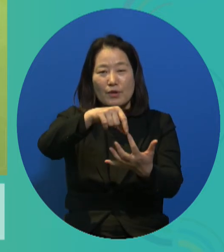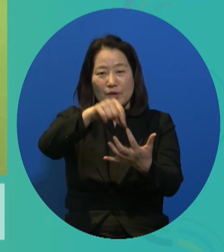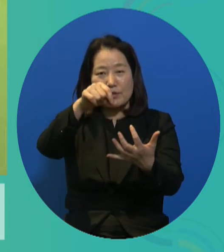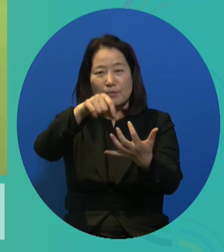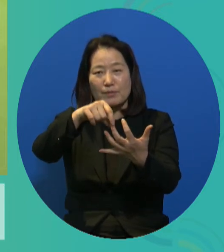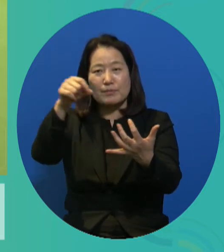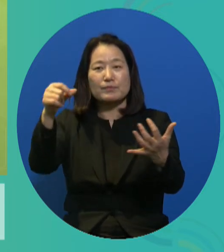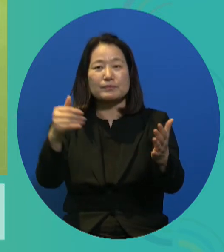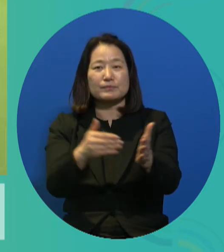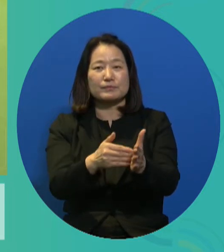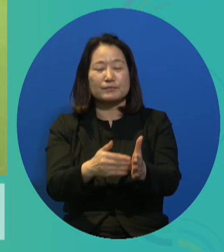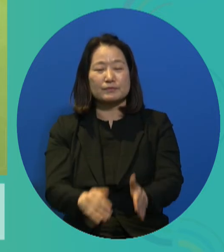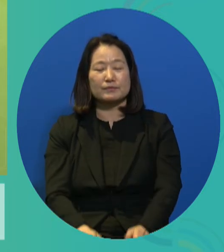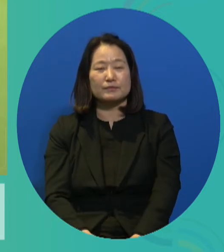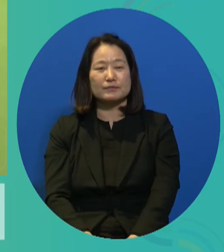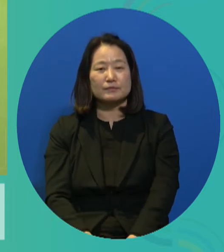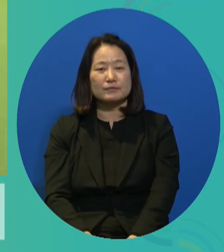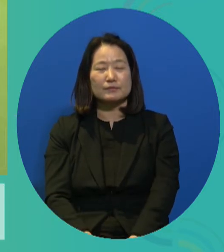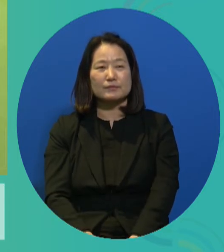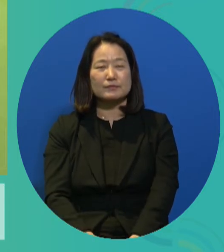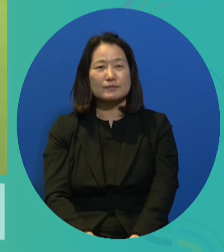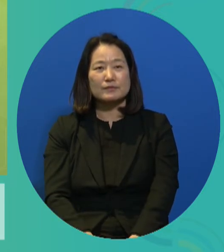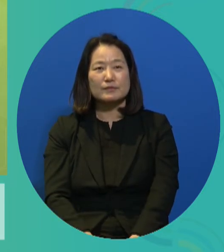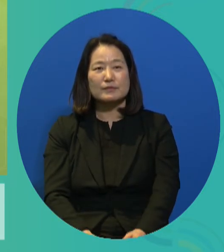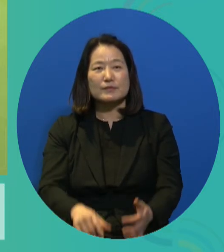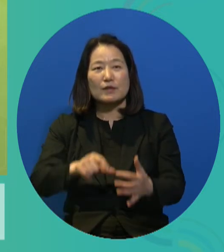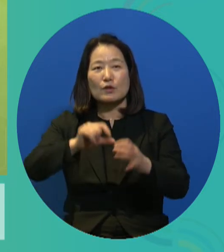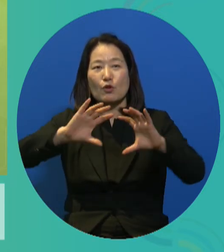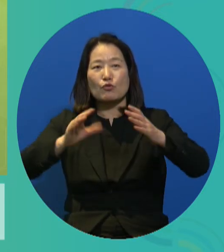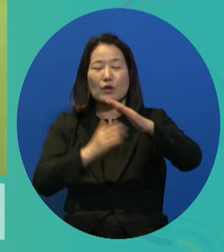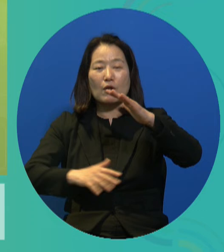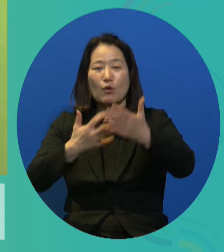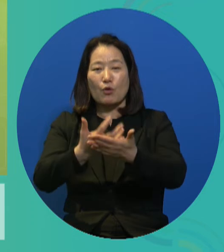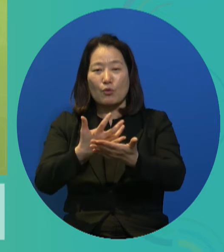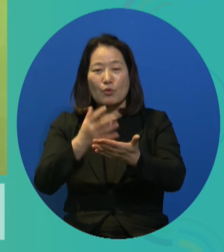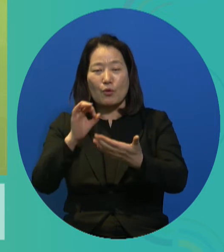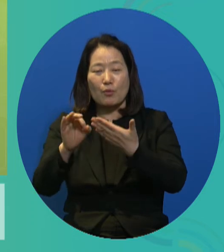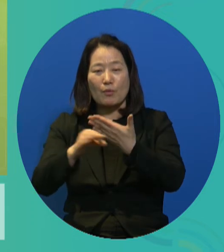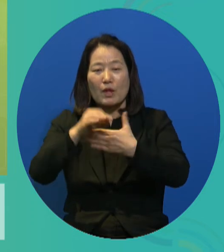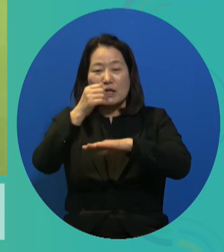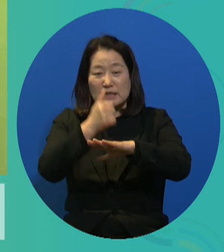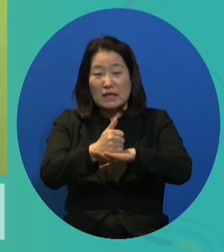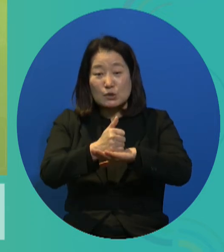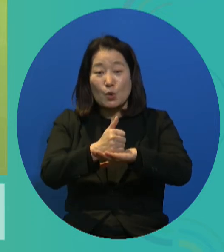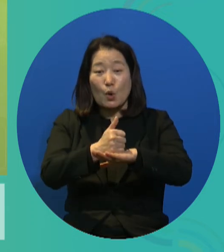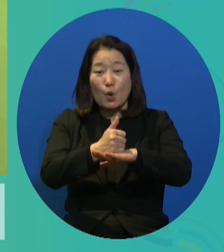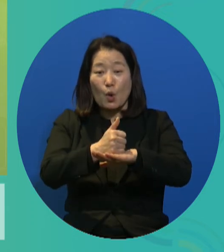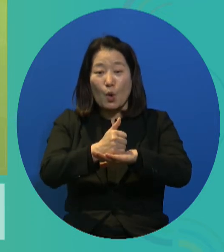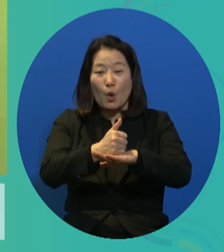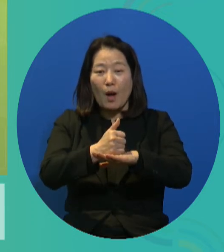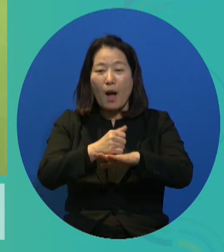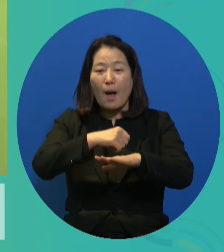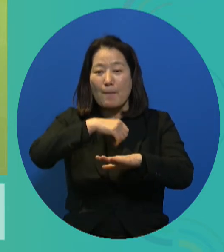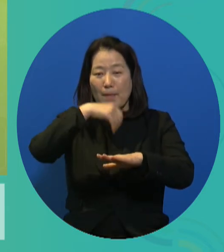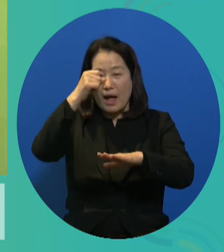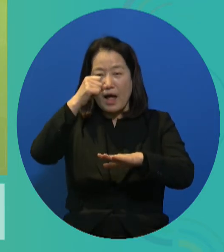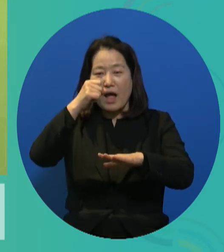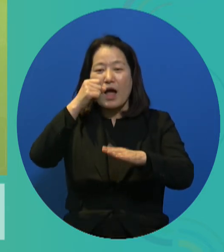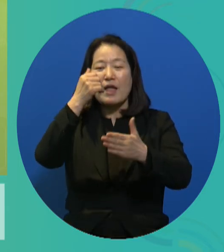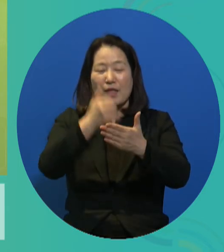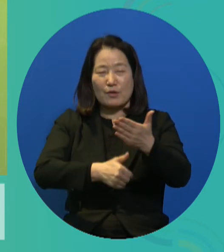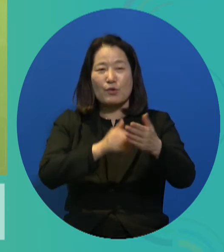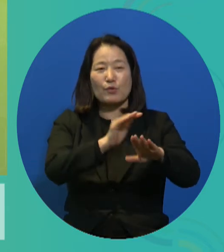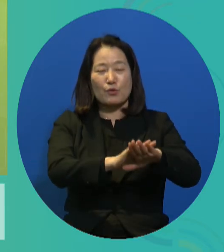has also been chosen. This has also been selected as well. As has been mentioned, the optional protocol right now, we